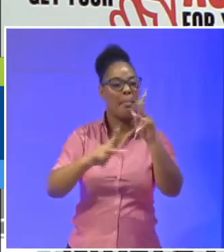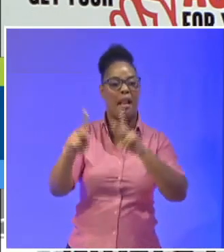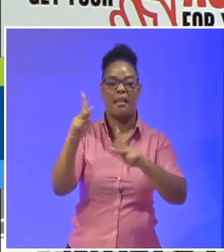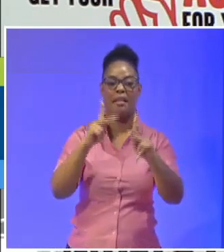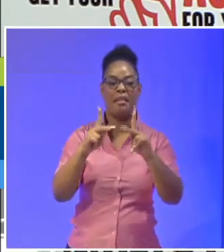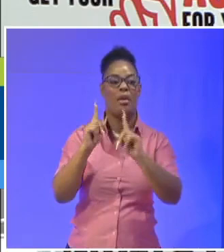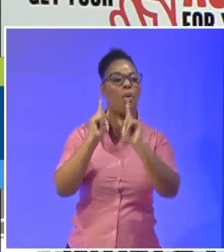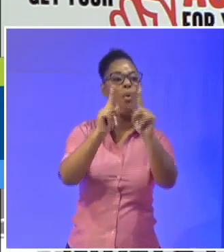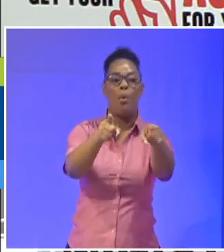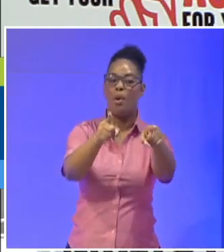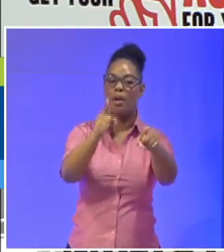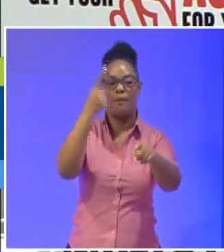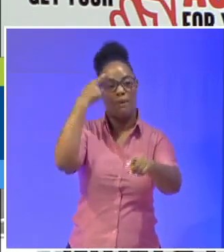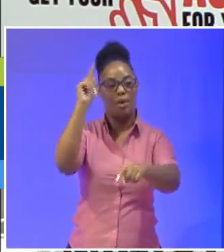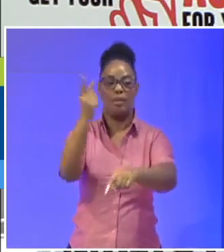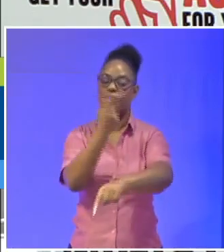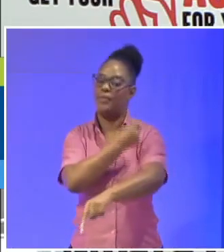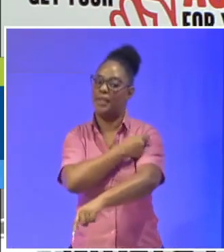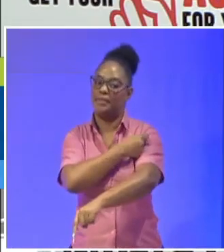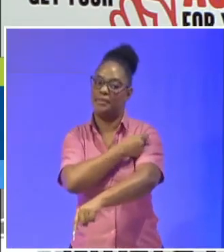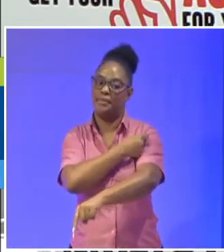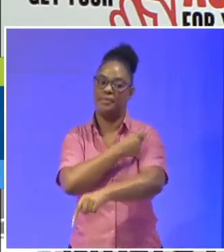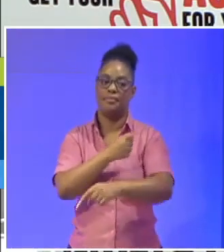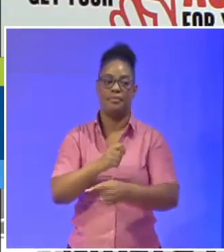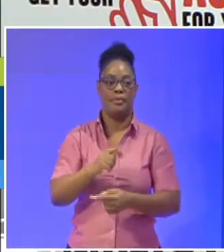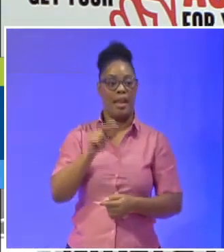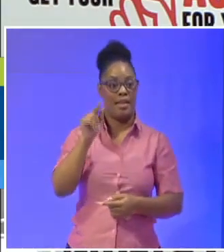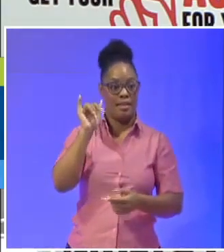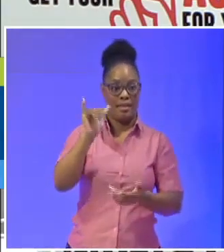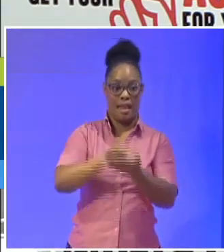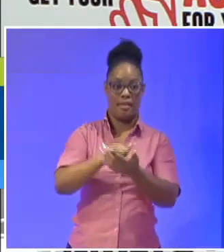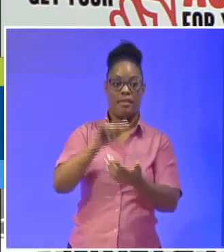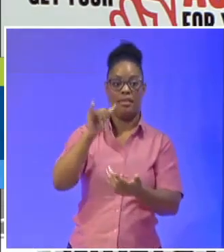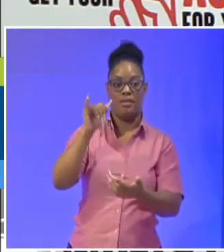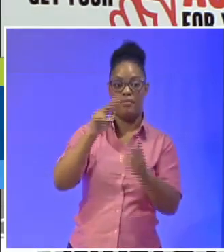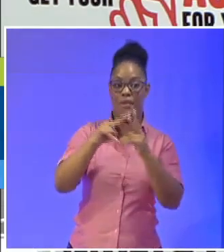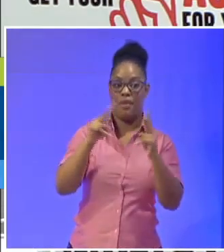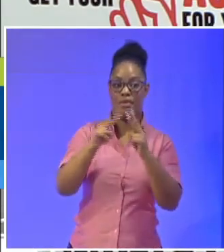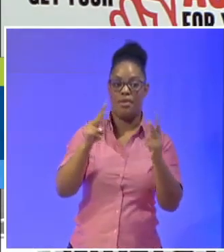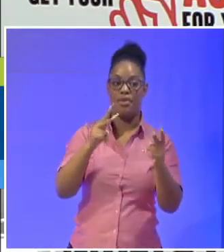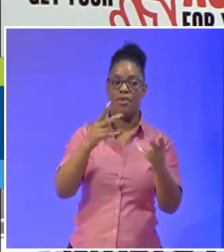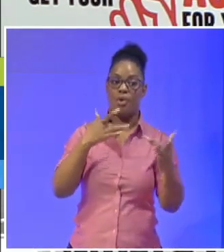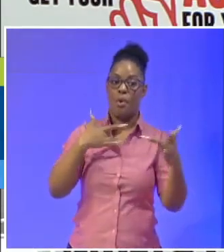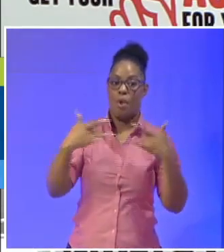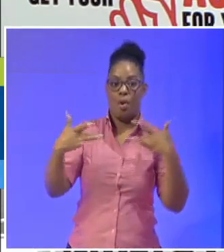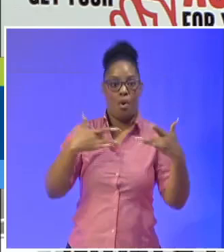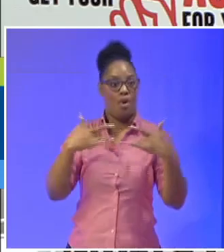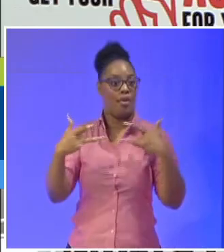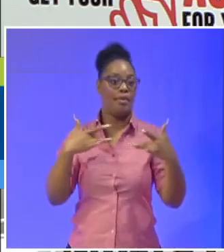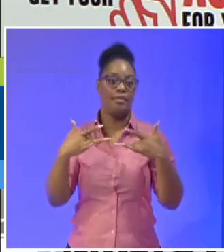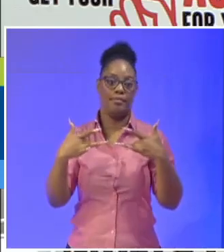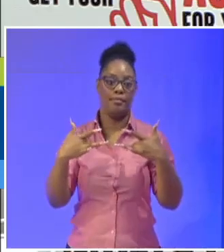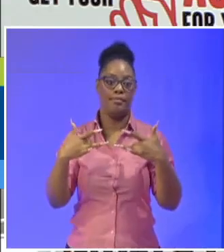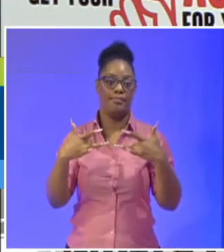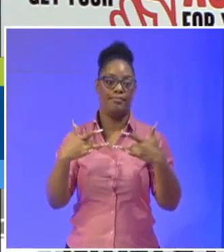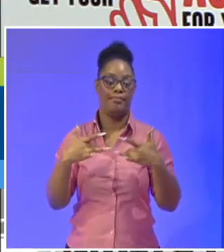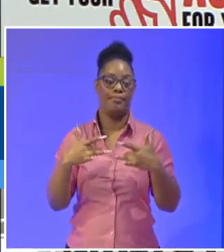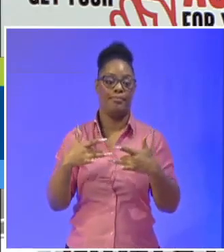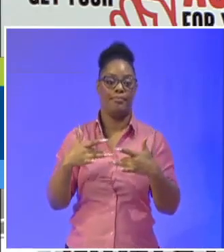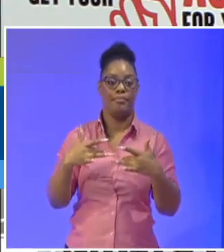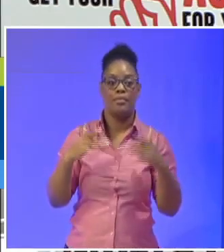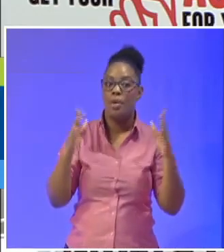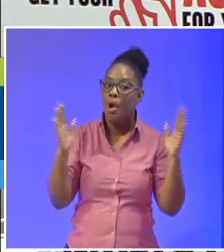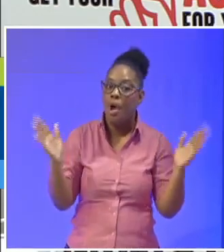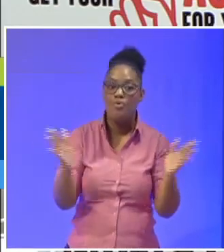this morning. That is very concerning to us. We urge people, and as the CMO said, the